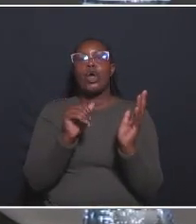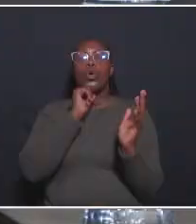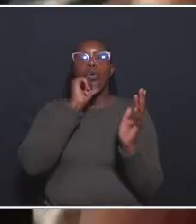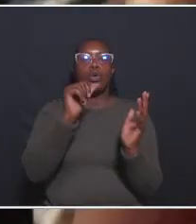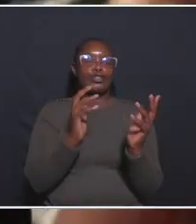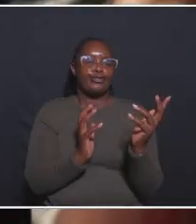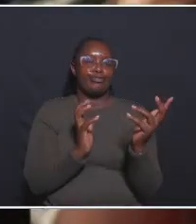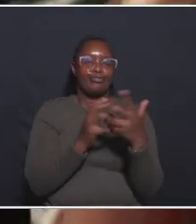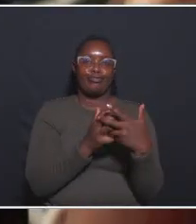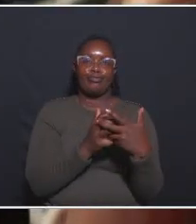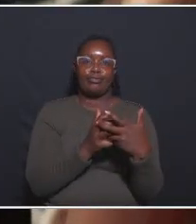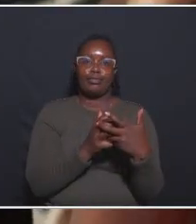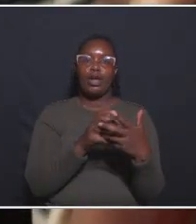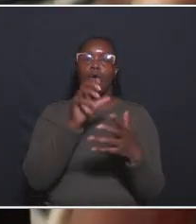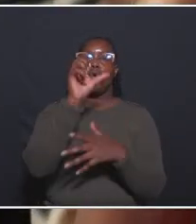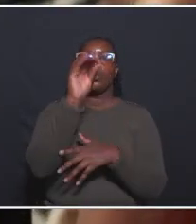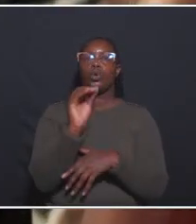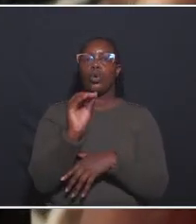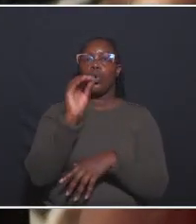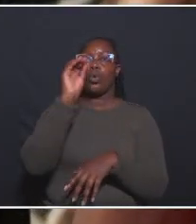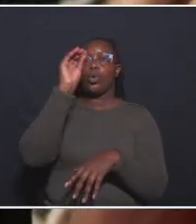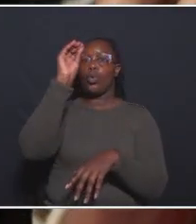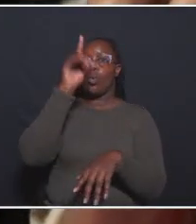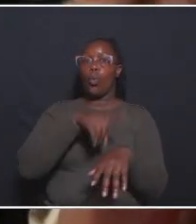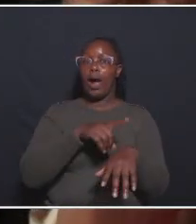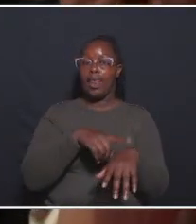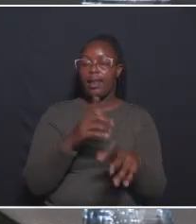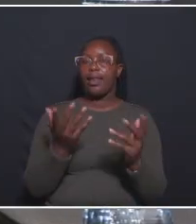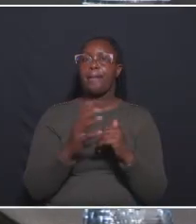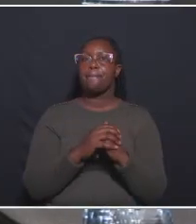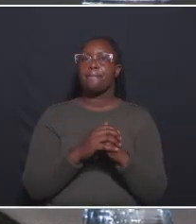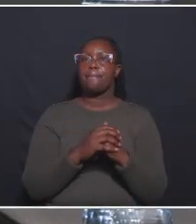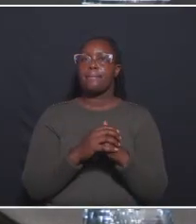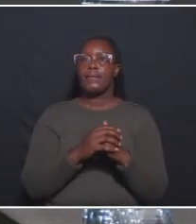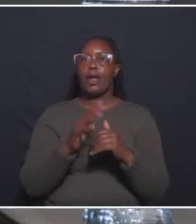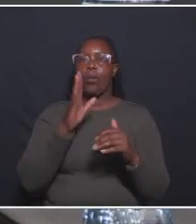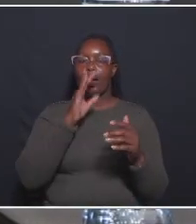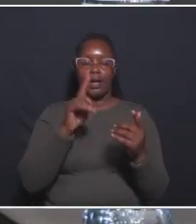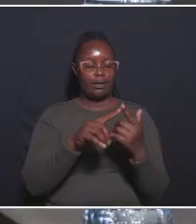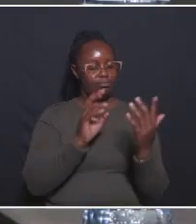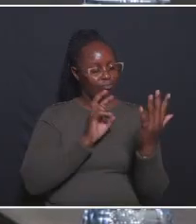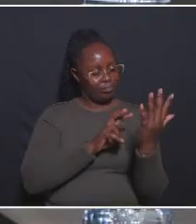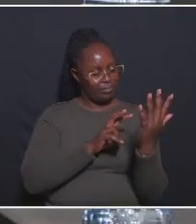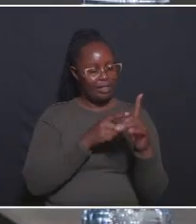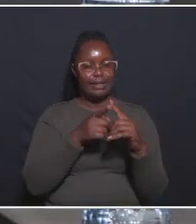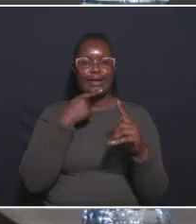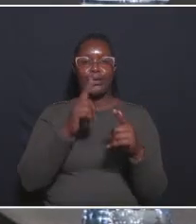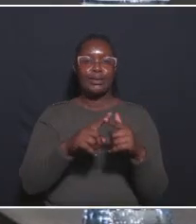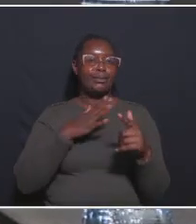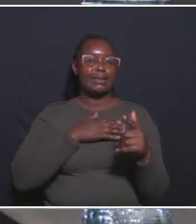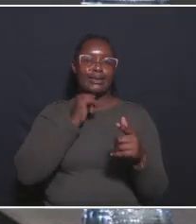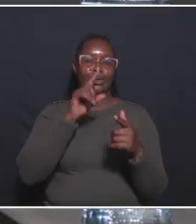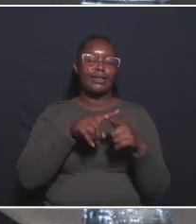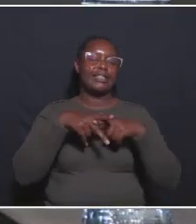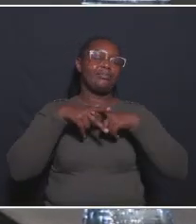coherent, you know? And so when it gets to that point, I'll tell you, don't be so rigid, you know? Just let the story